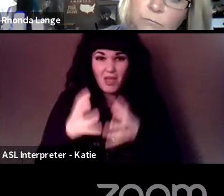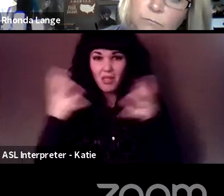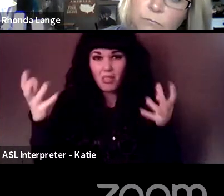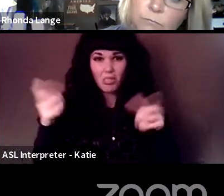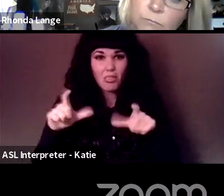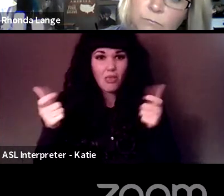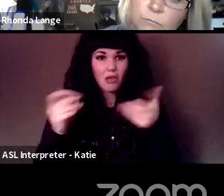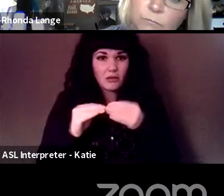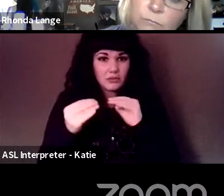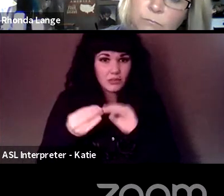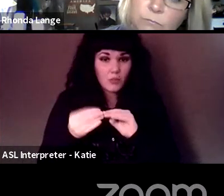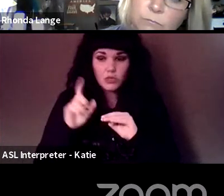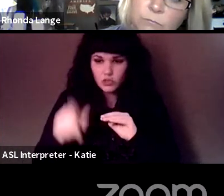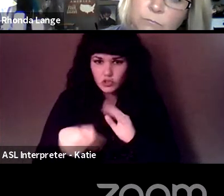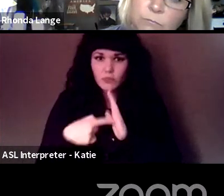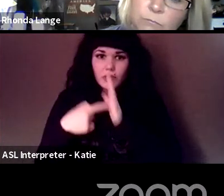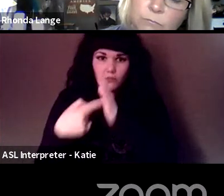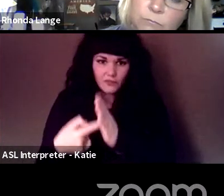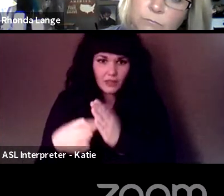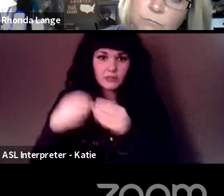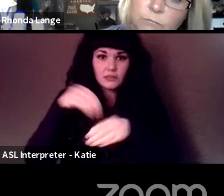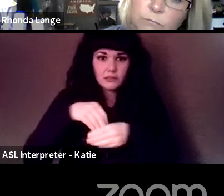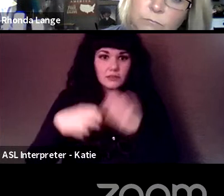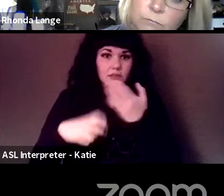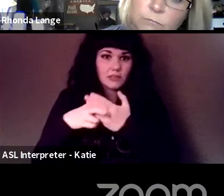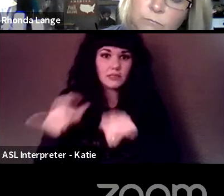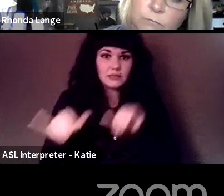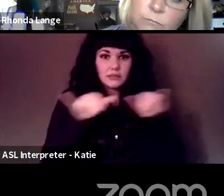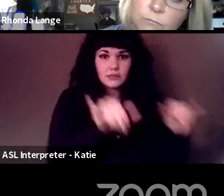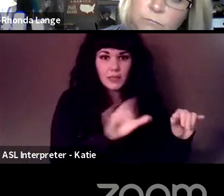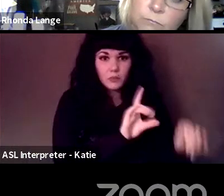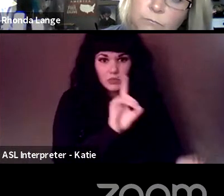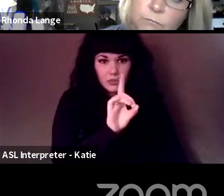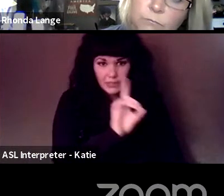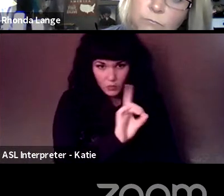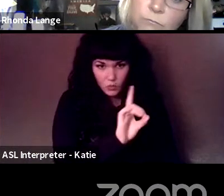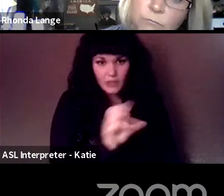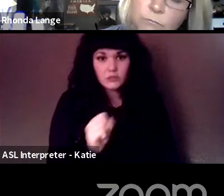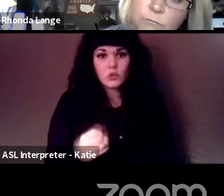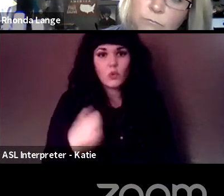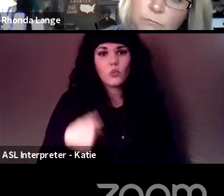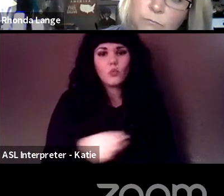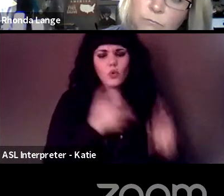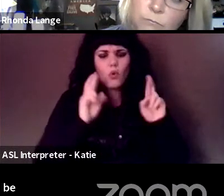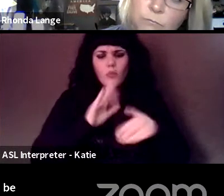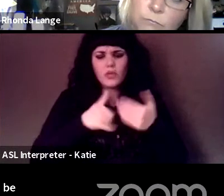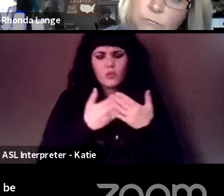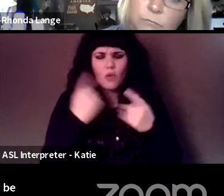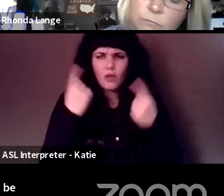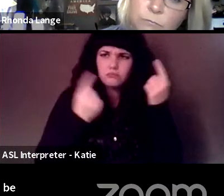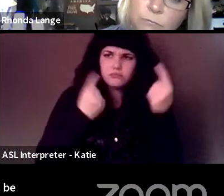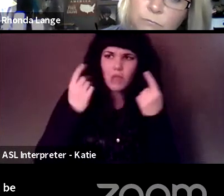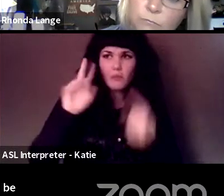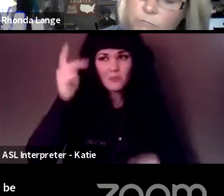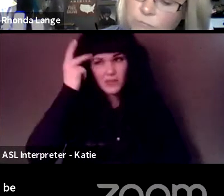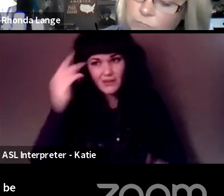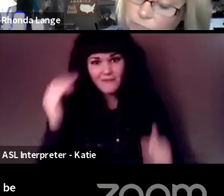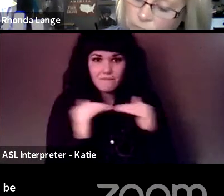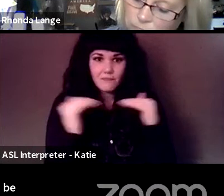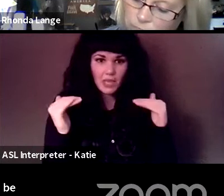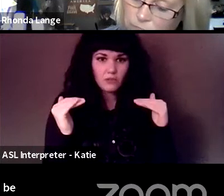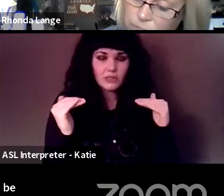by a lot, that should be reflected down ticket. So we just want to encourage that you all consider partisan fairness highly when you're making your districts, and